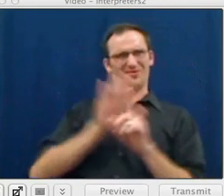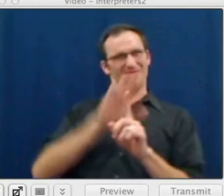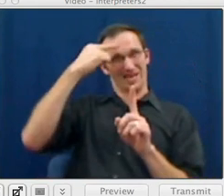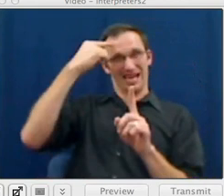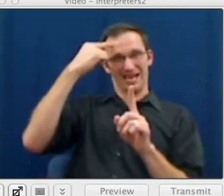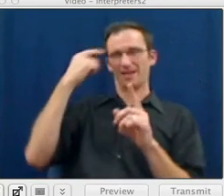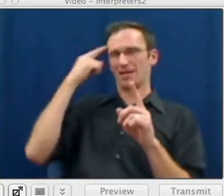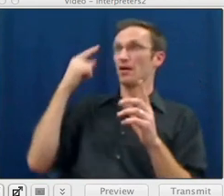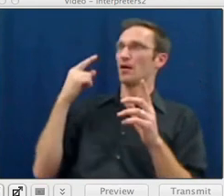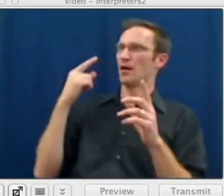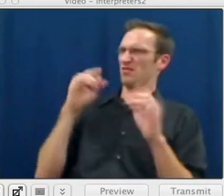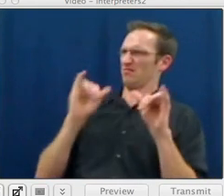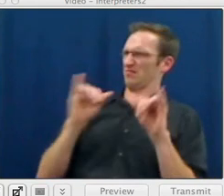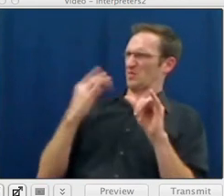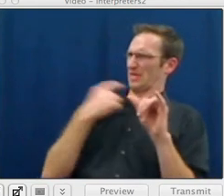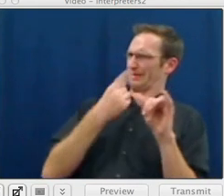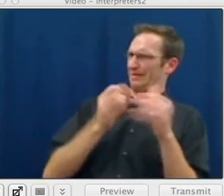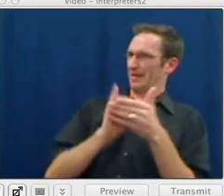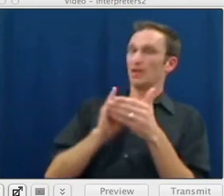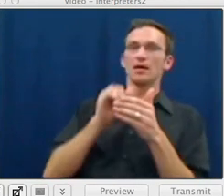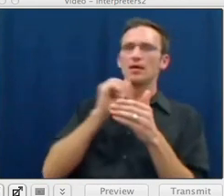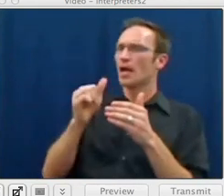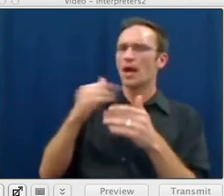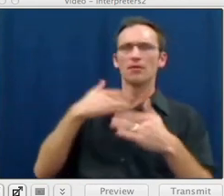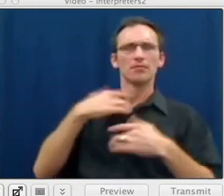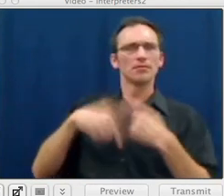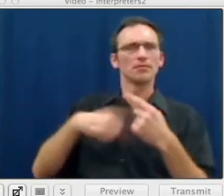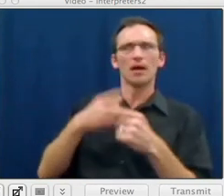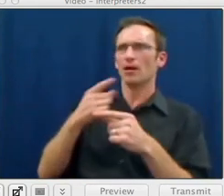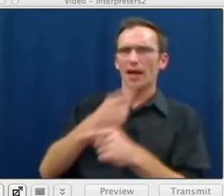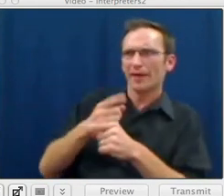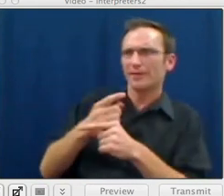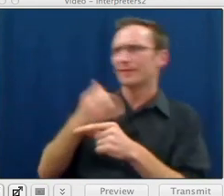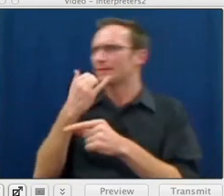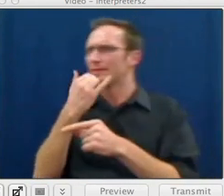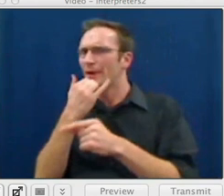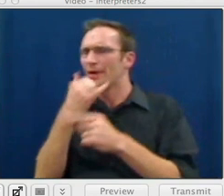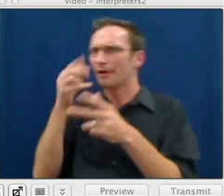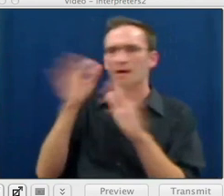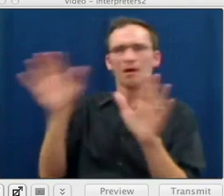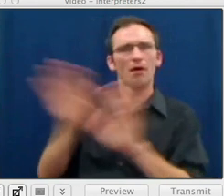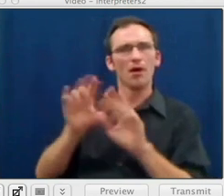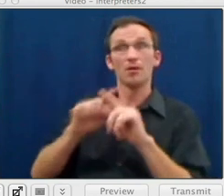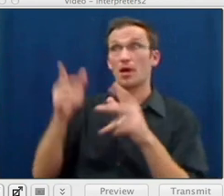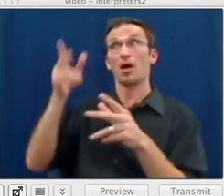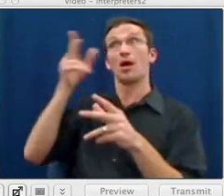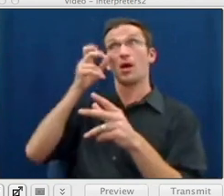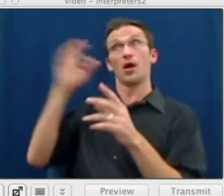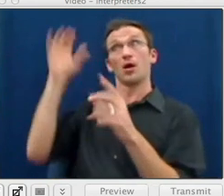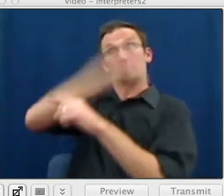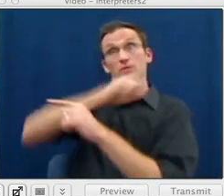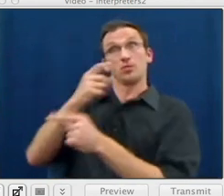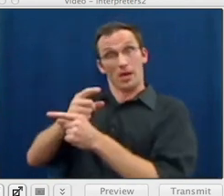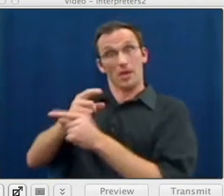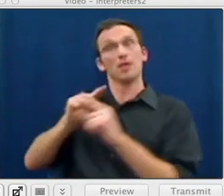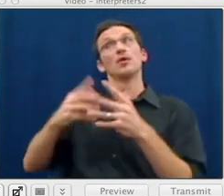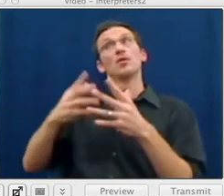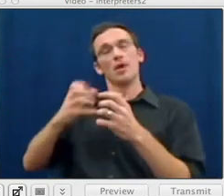It wasn't an issue of accuracy. She was actually what she was going for was fluid